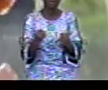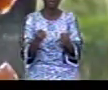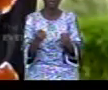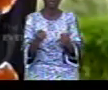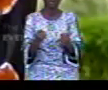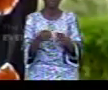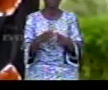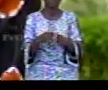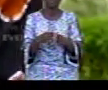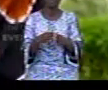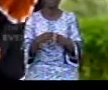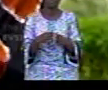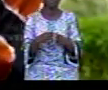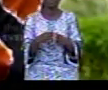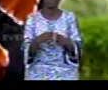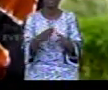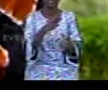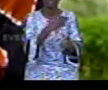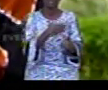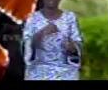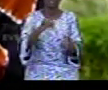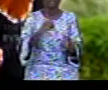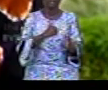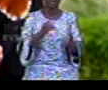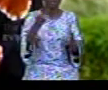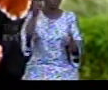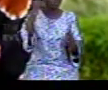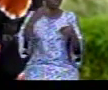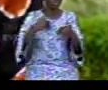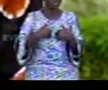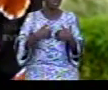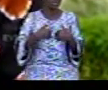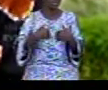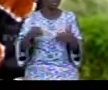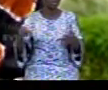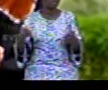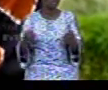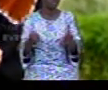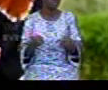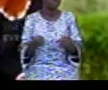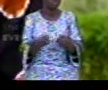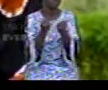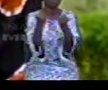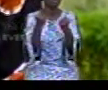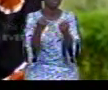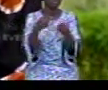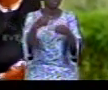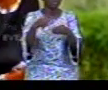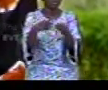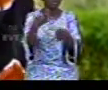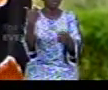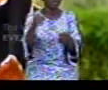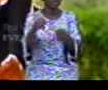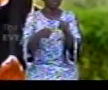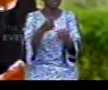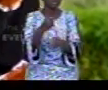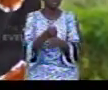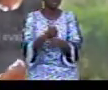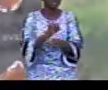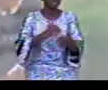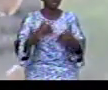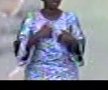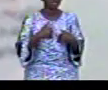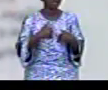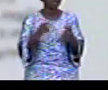State, and I was having a challenge of about 10 years. I've been to the doctor and he